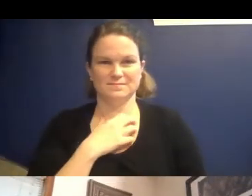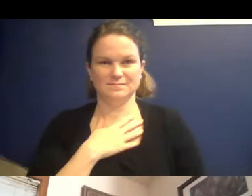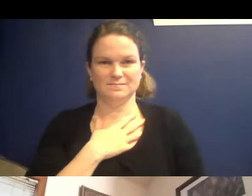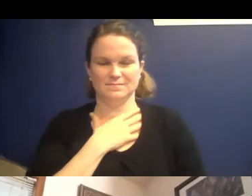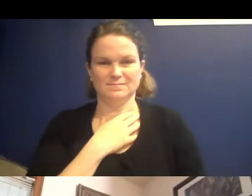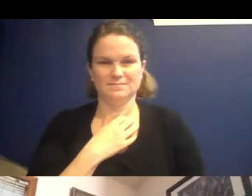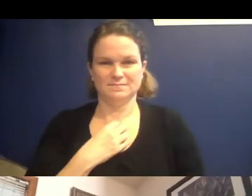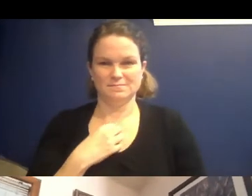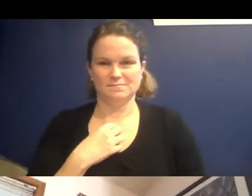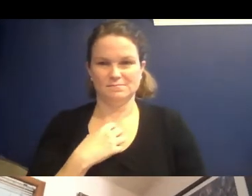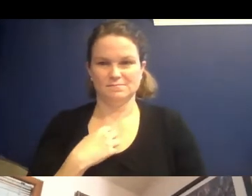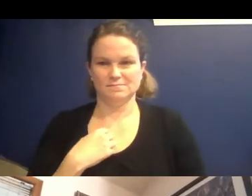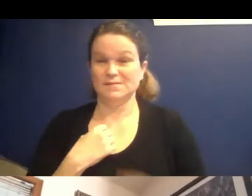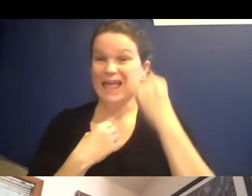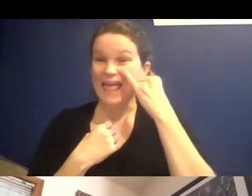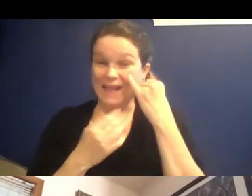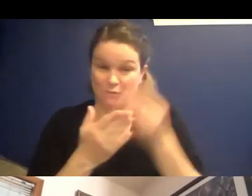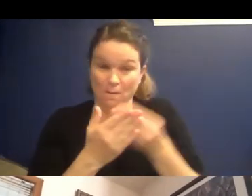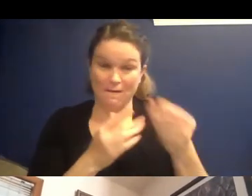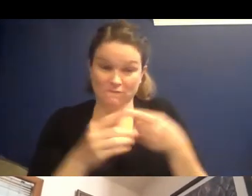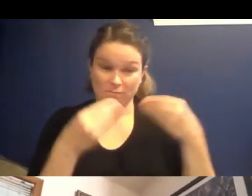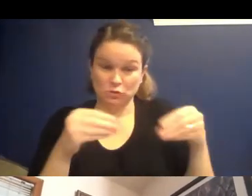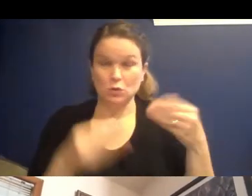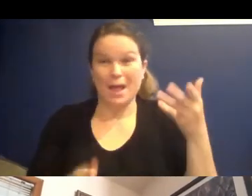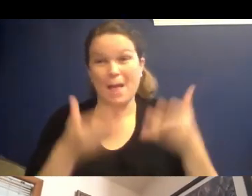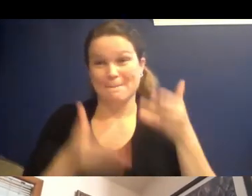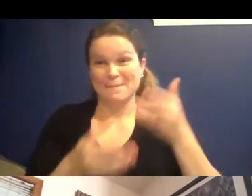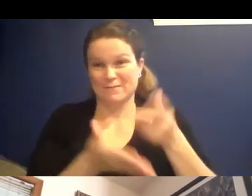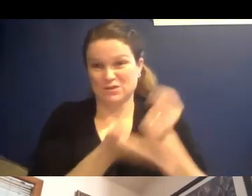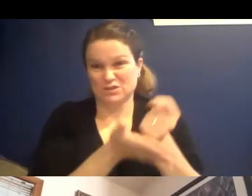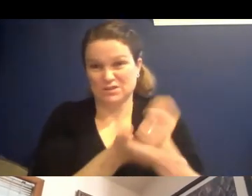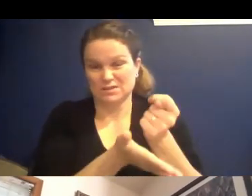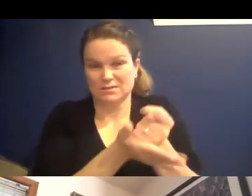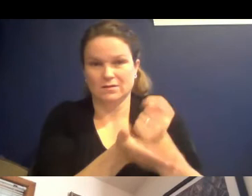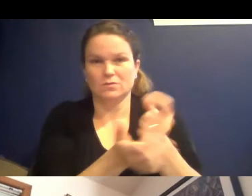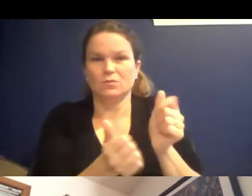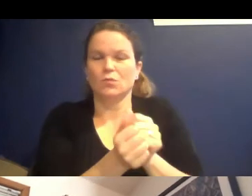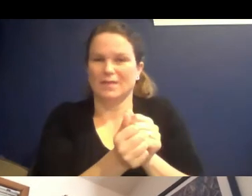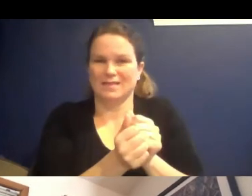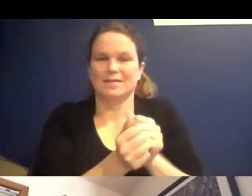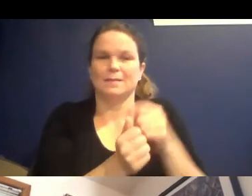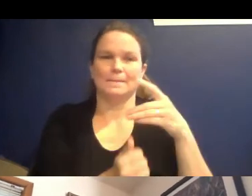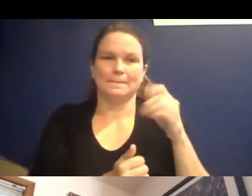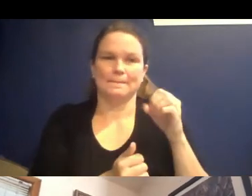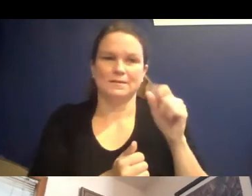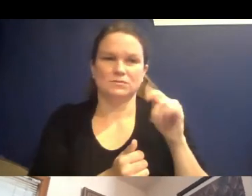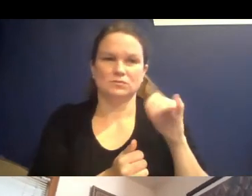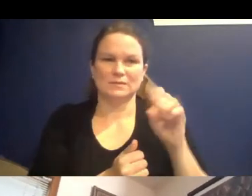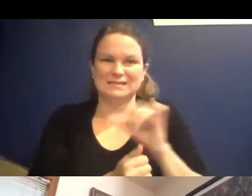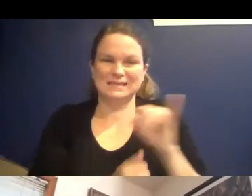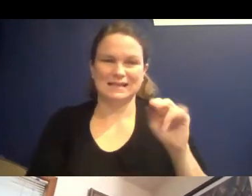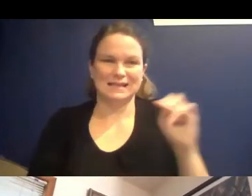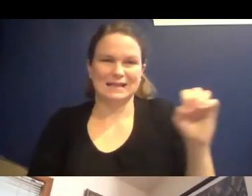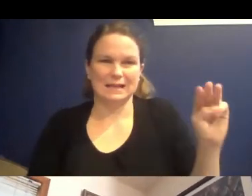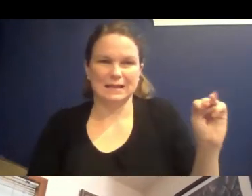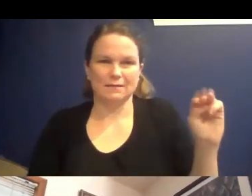Milkweed purchased from stores may have been treated with systemic pesticides, neem oil, or Bacillus thuringiensis, which can